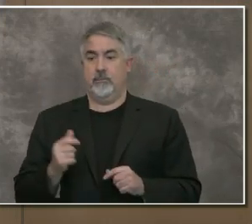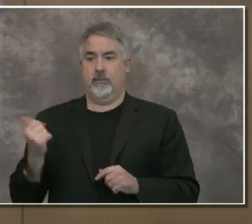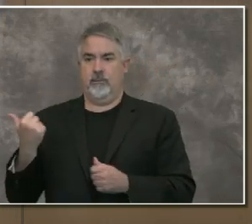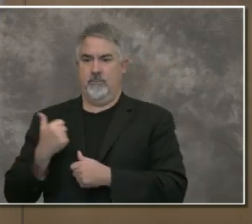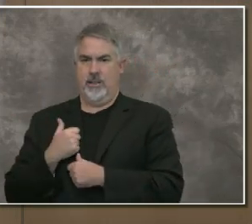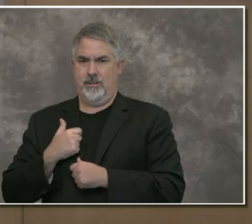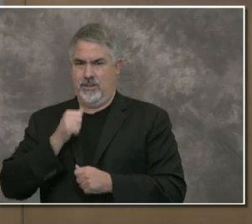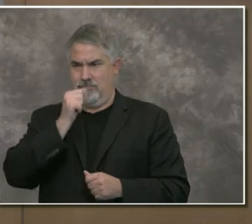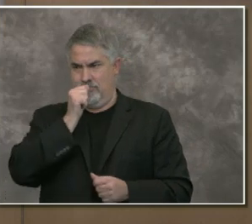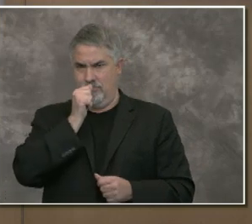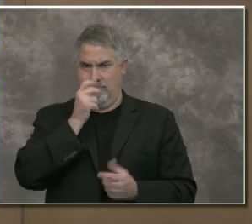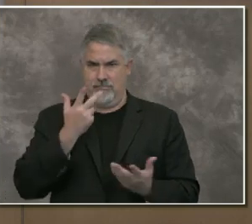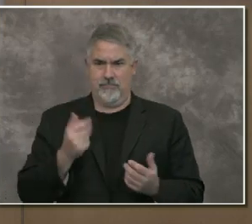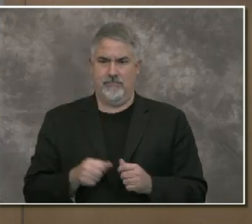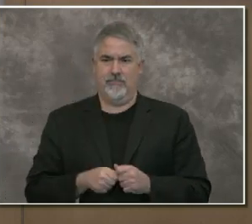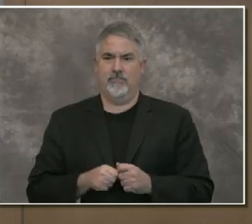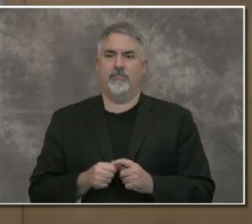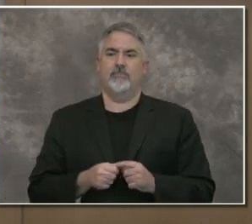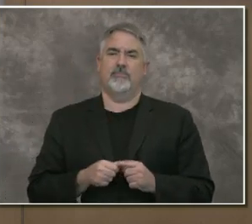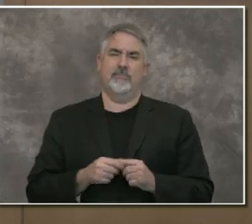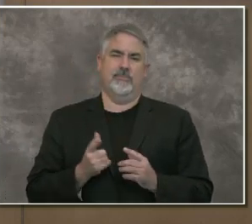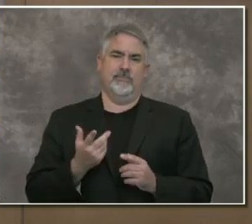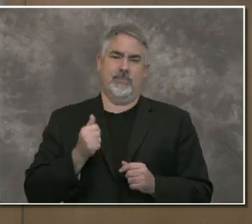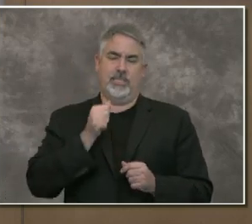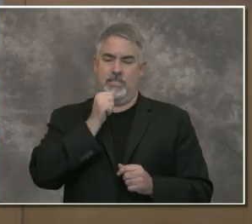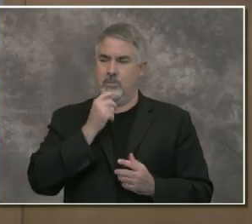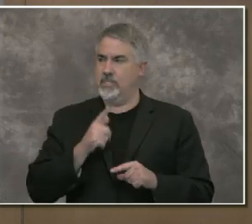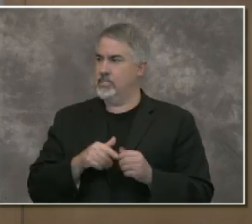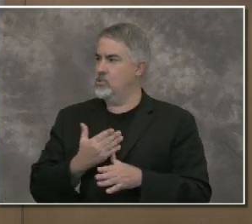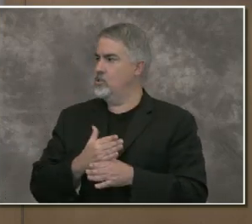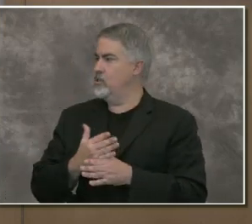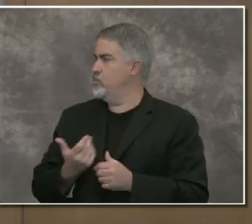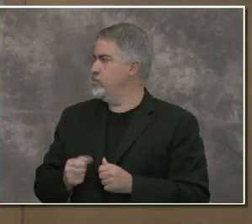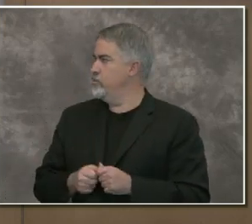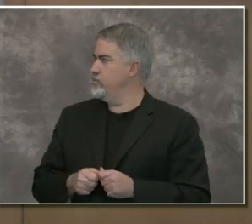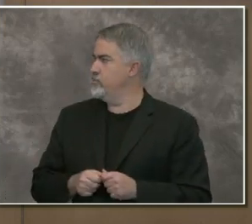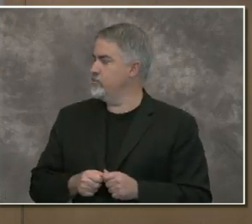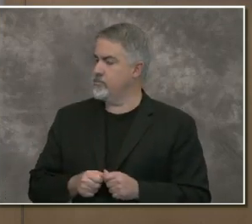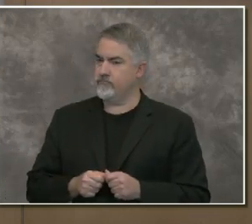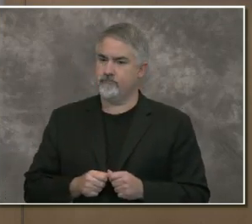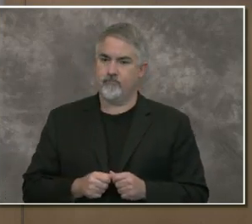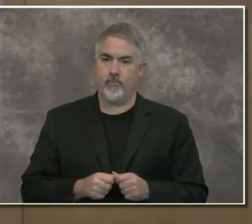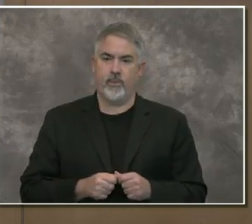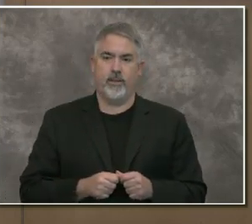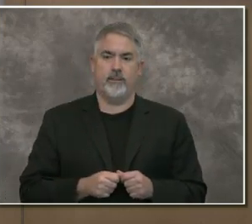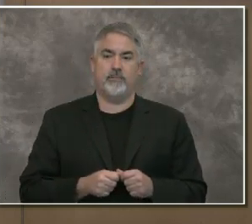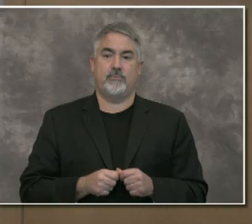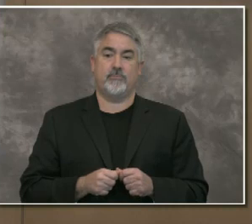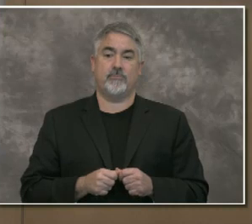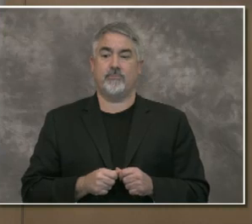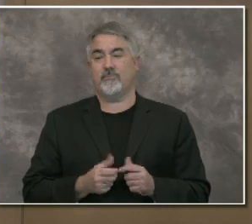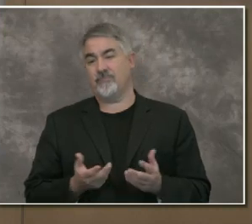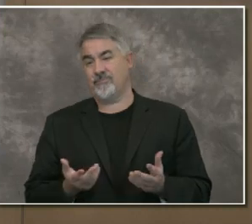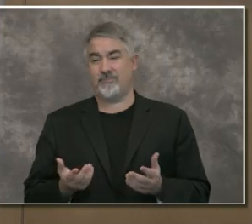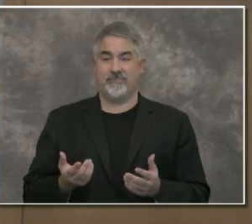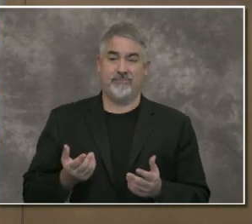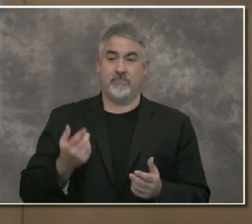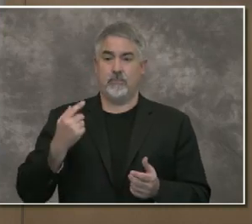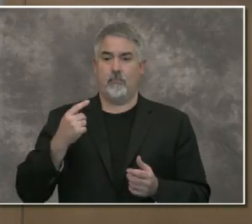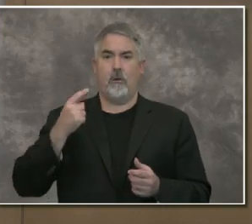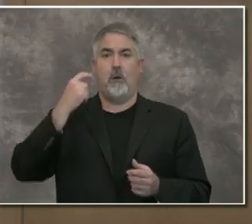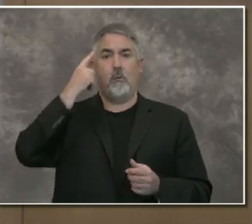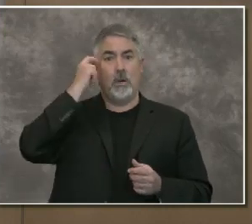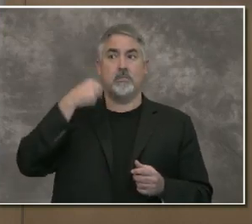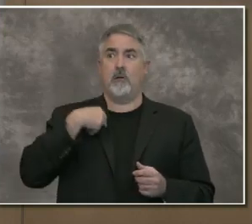do not track that. And again, it's not that we are not being transparent. We are